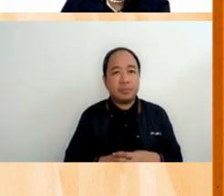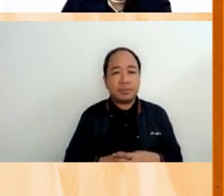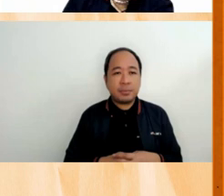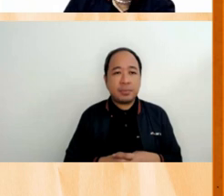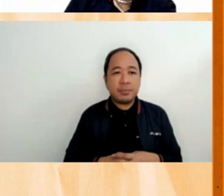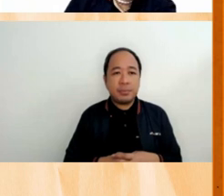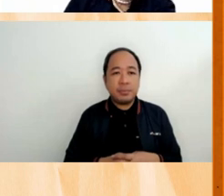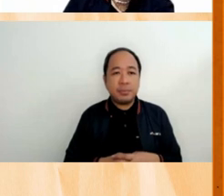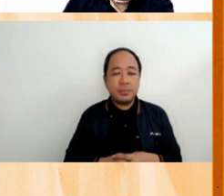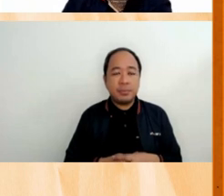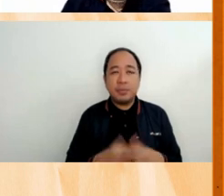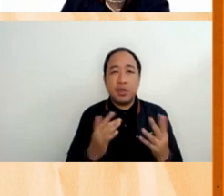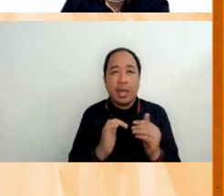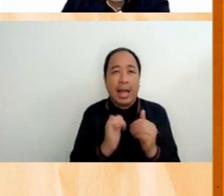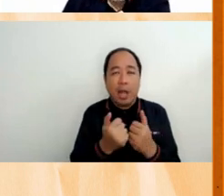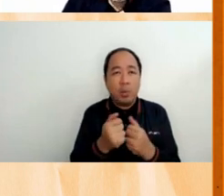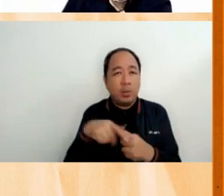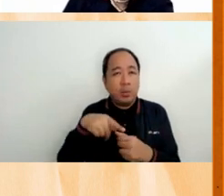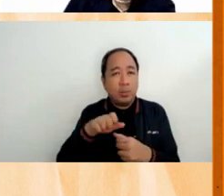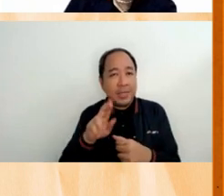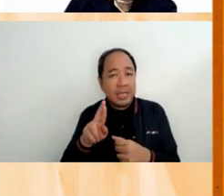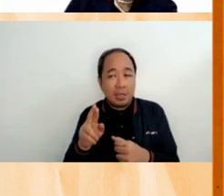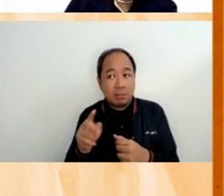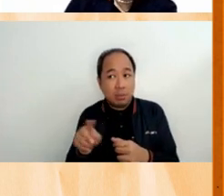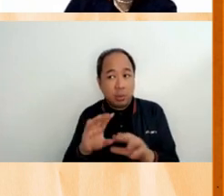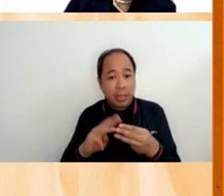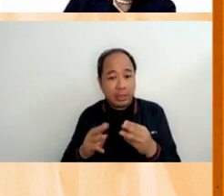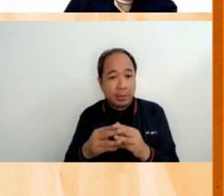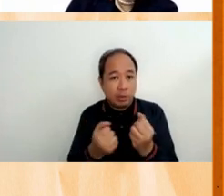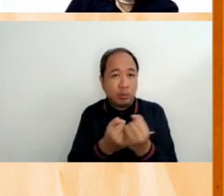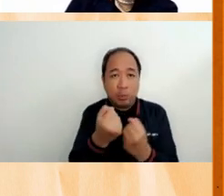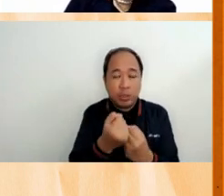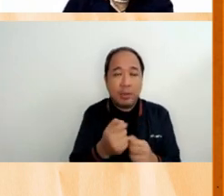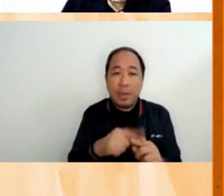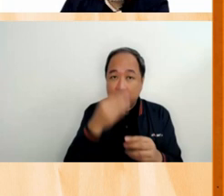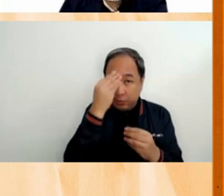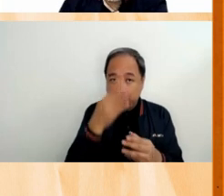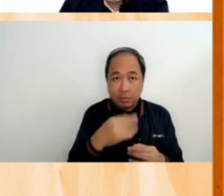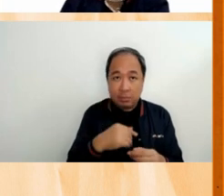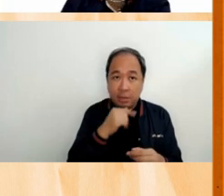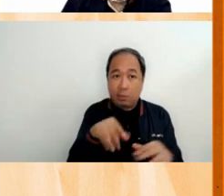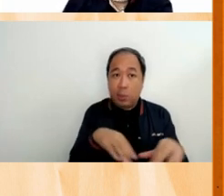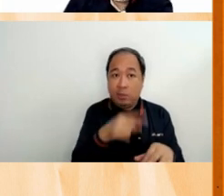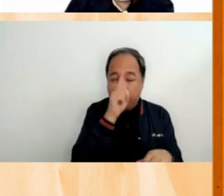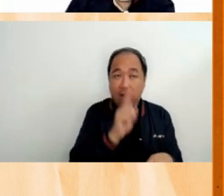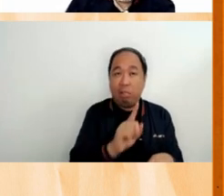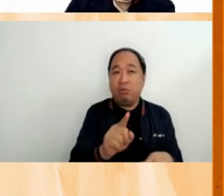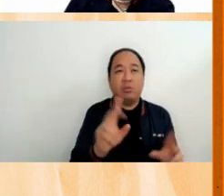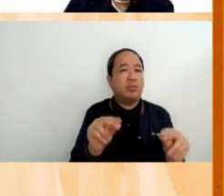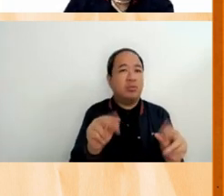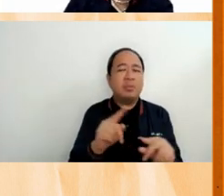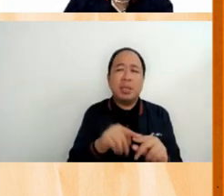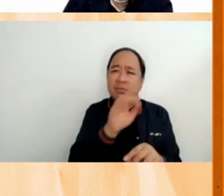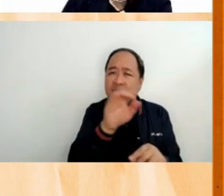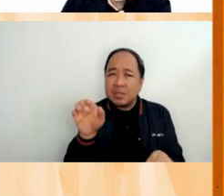should be sought after, no, and to be able for our kids to reach out to the